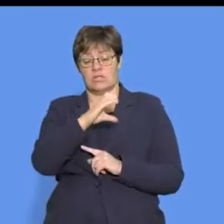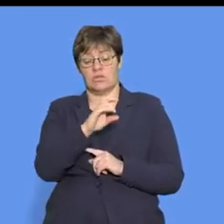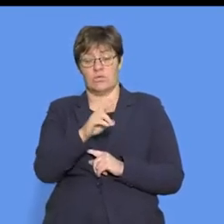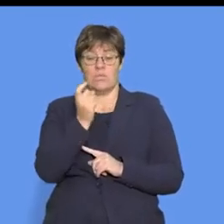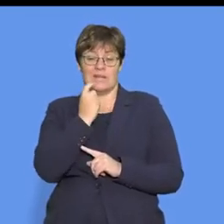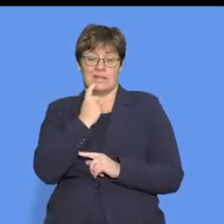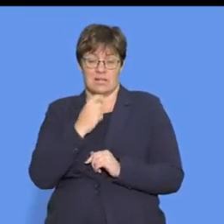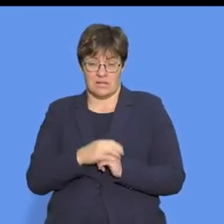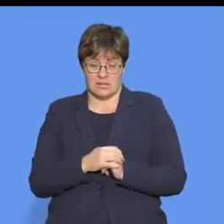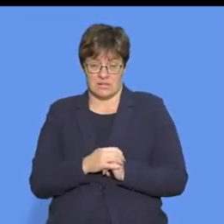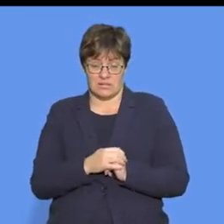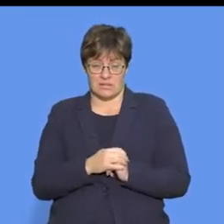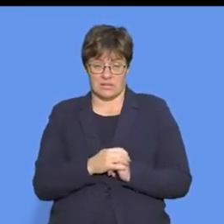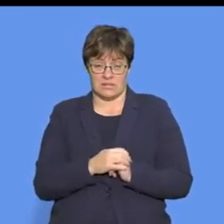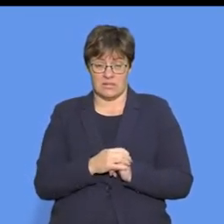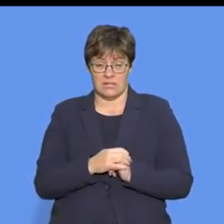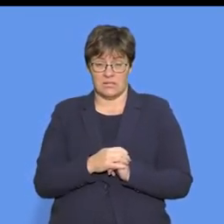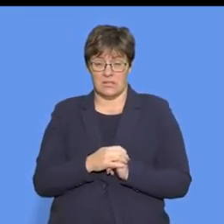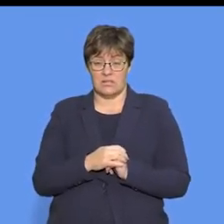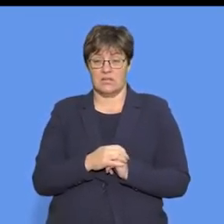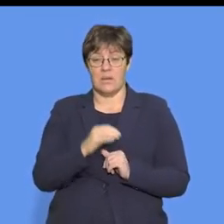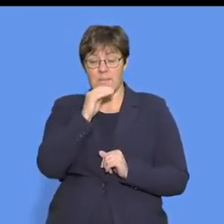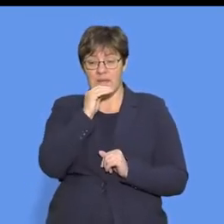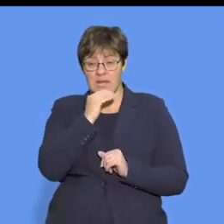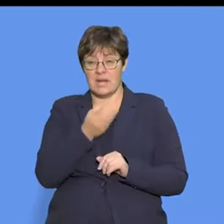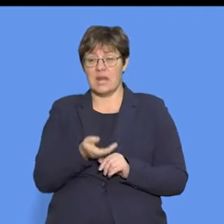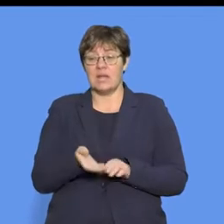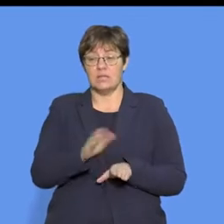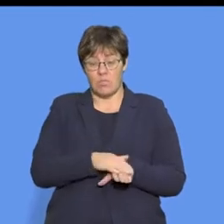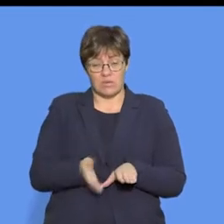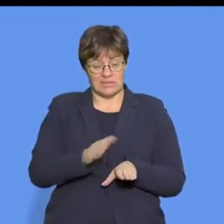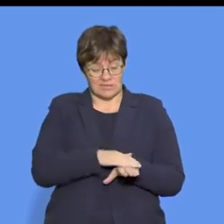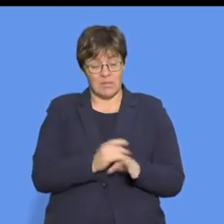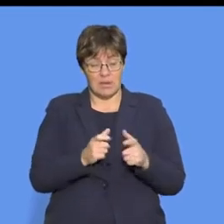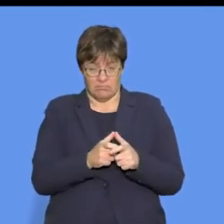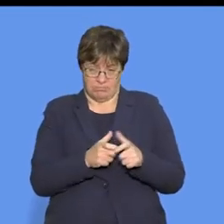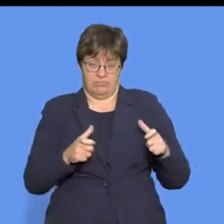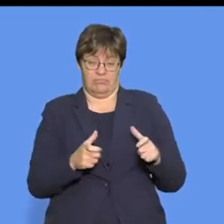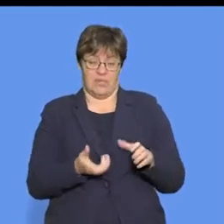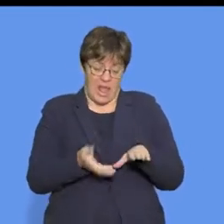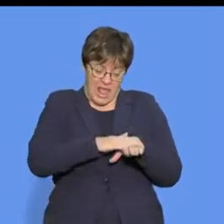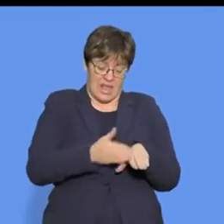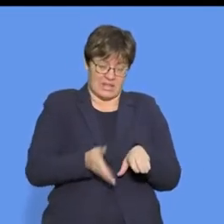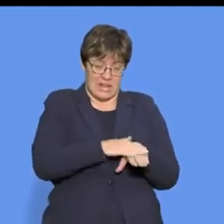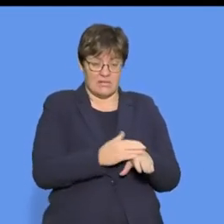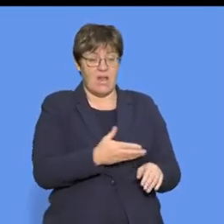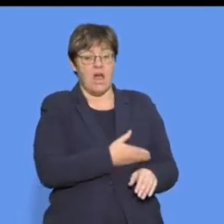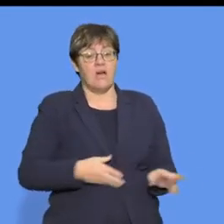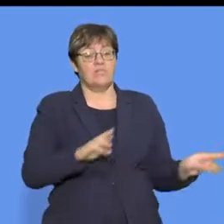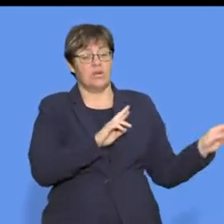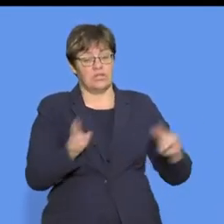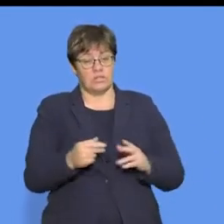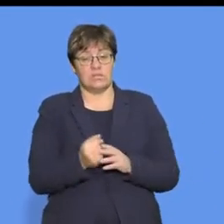metal. That deposit is going to cause the increase in mass. And so if I had to write down the